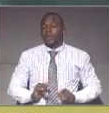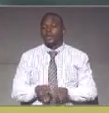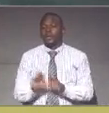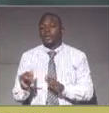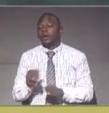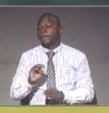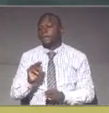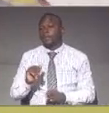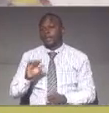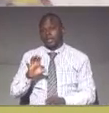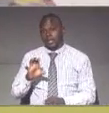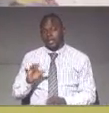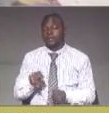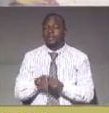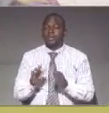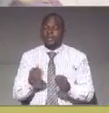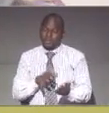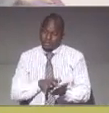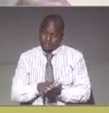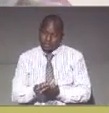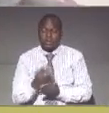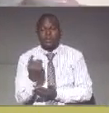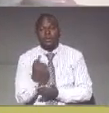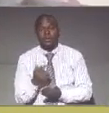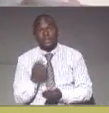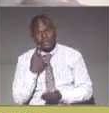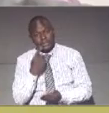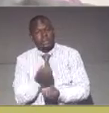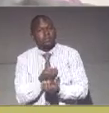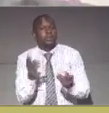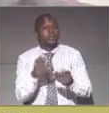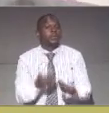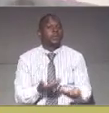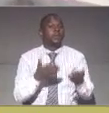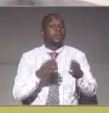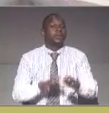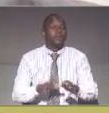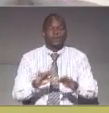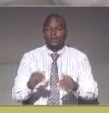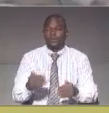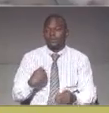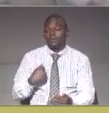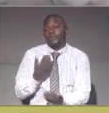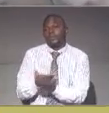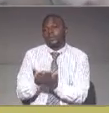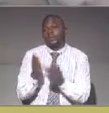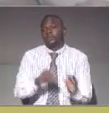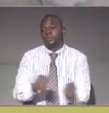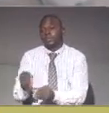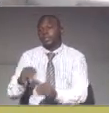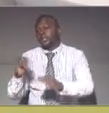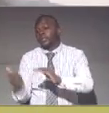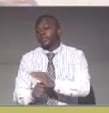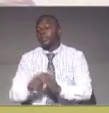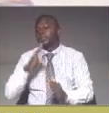drug for cancer patients, its cost alone has seen many people lose their lives. In the petition handed to the Deputy Speaker